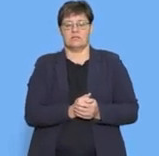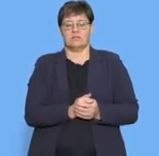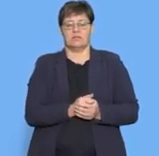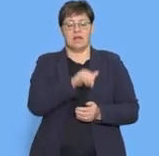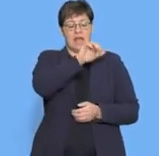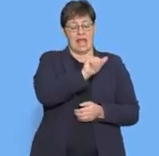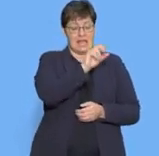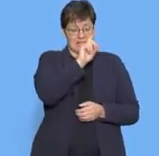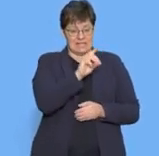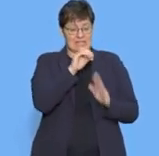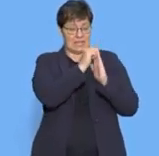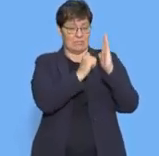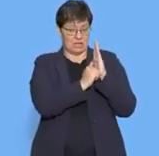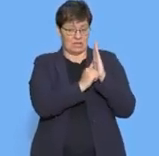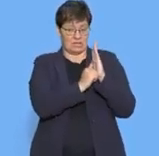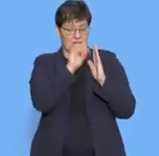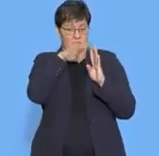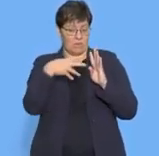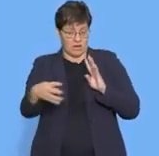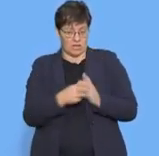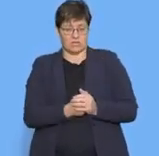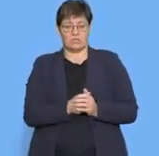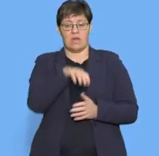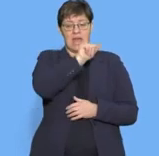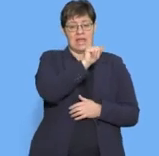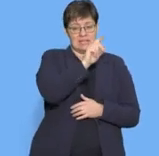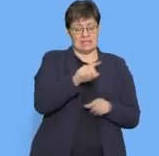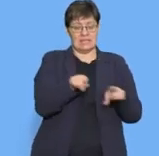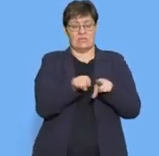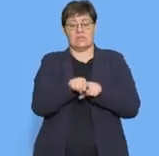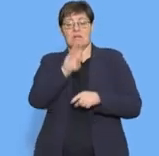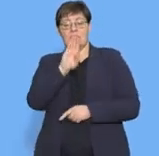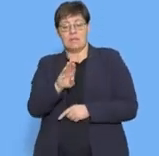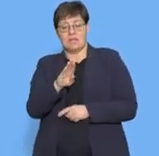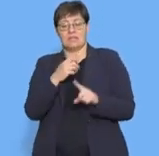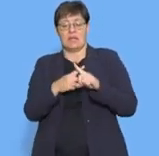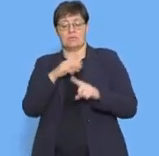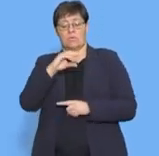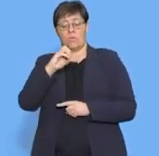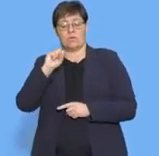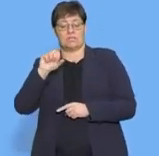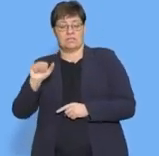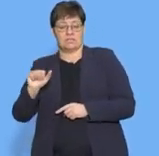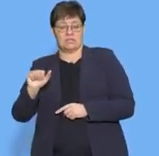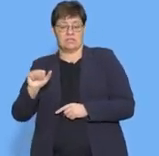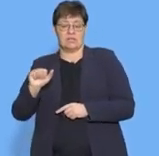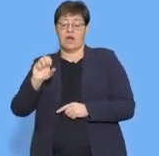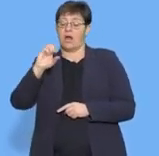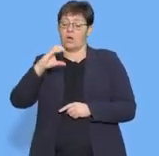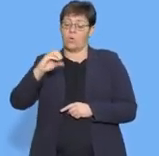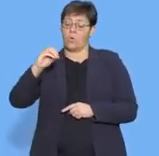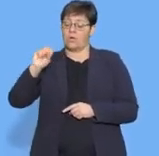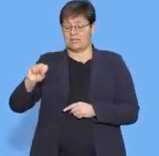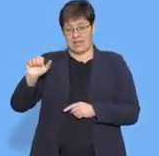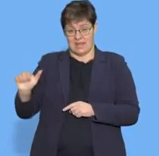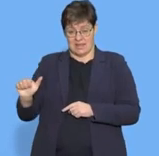make AD the subject of the formula. So AD will equal to B times cos A. We've just multiplied the previous